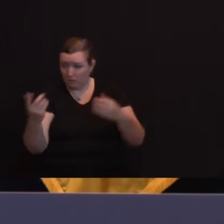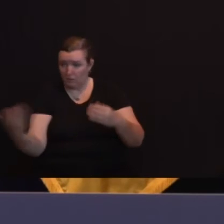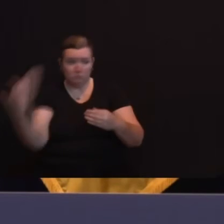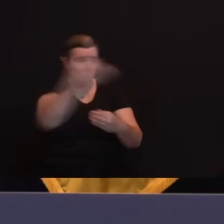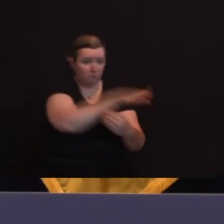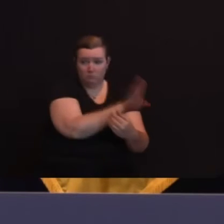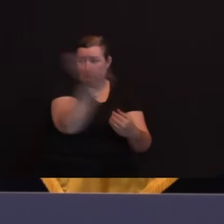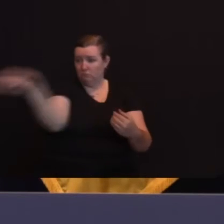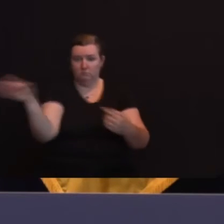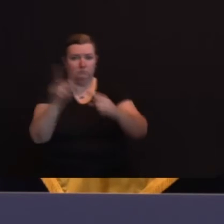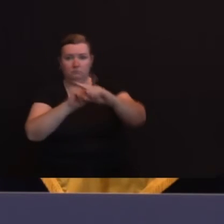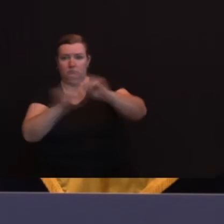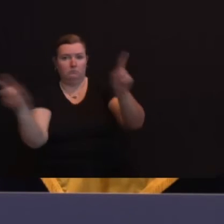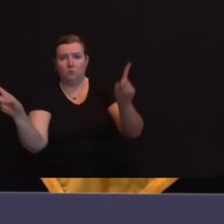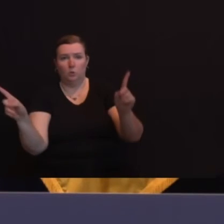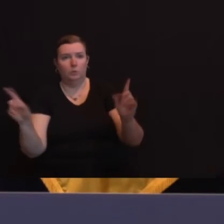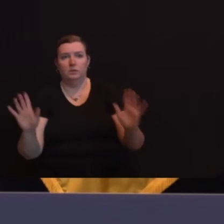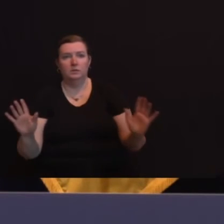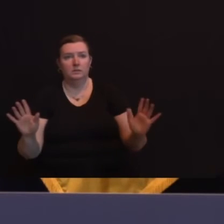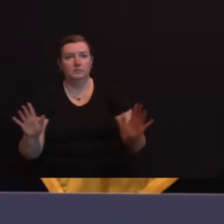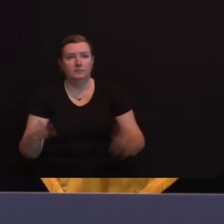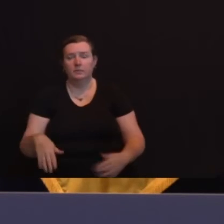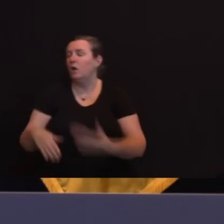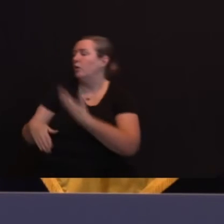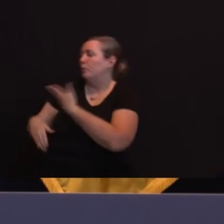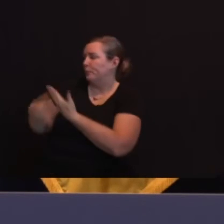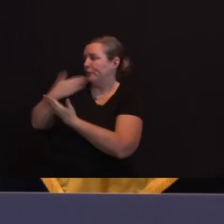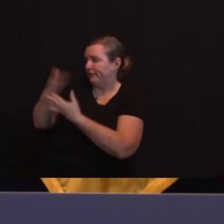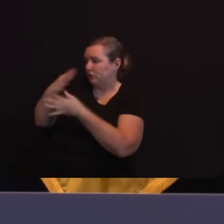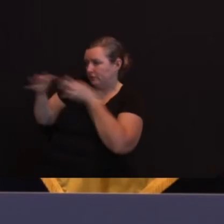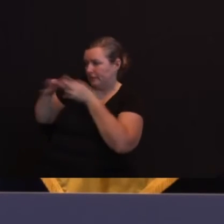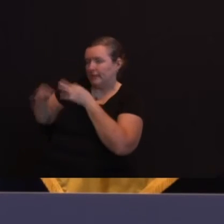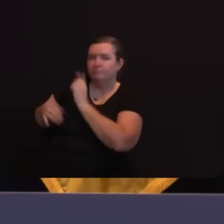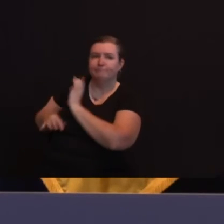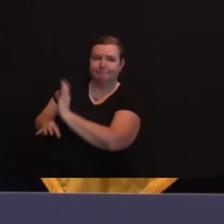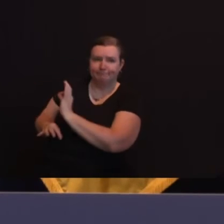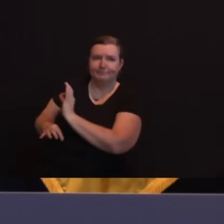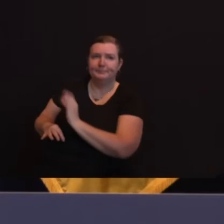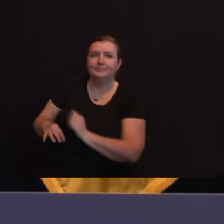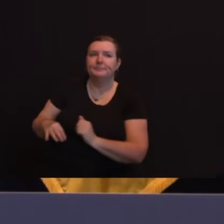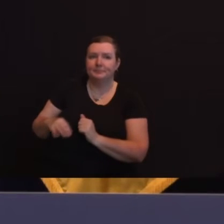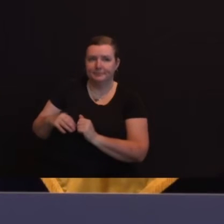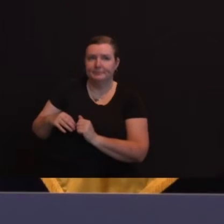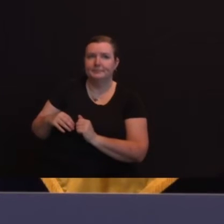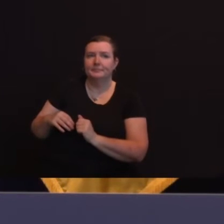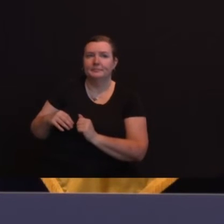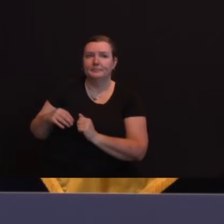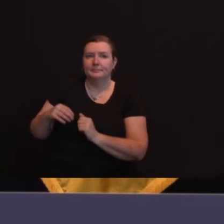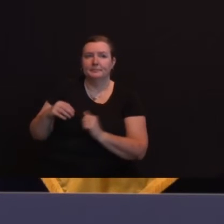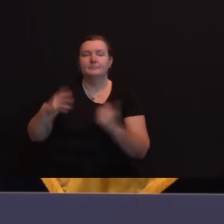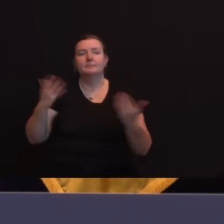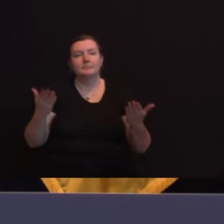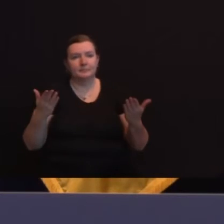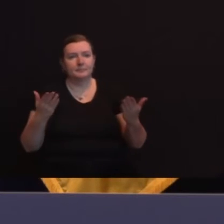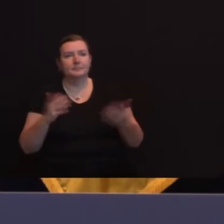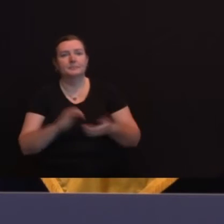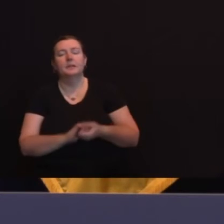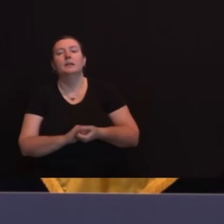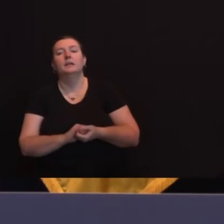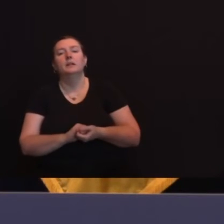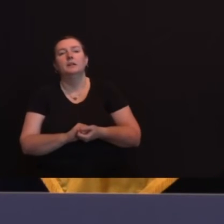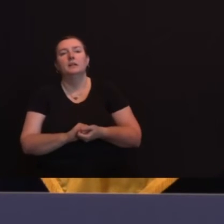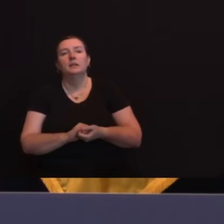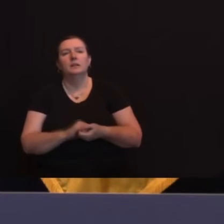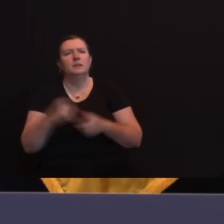care residents, especially as the holidays are upon us. Secondly, just quite striking today, we've talked over the past couple of